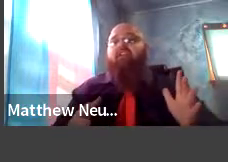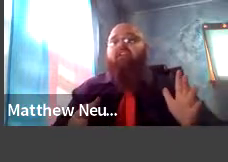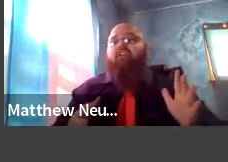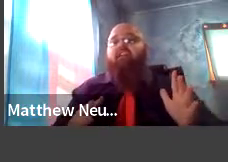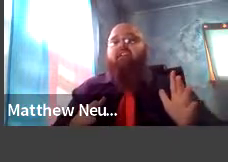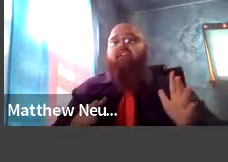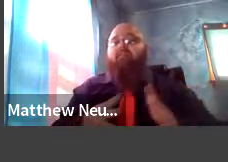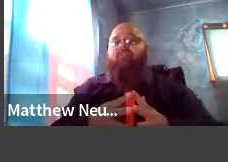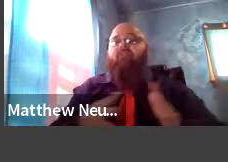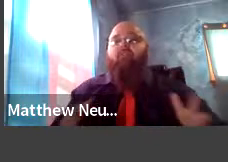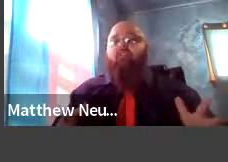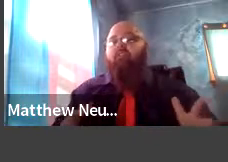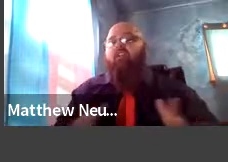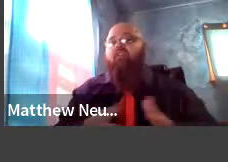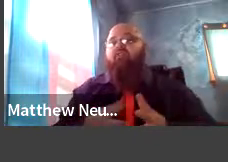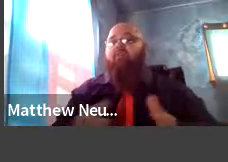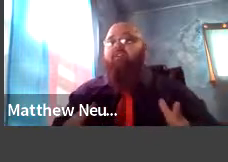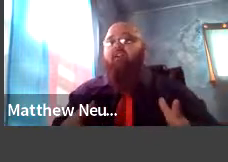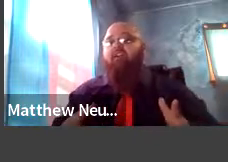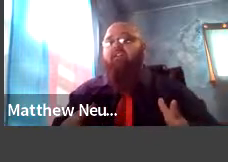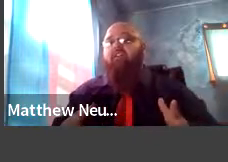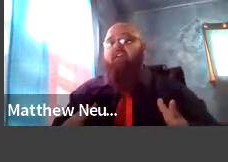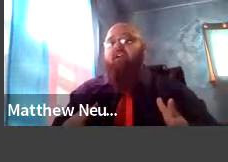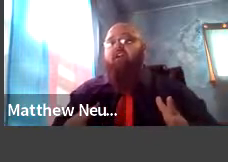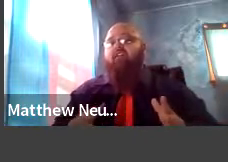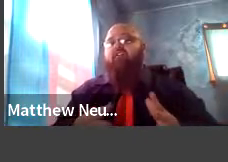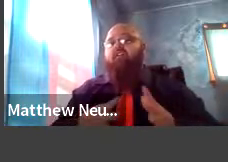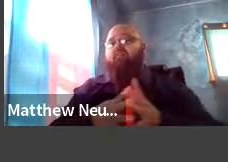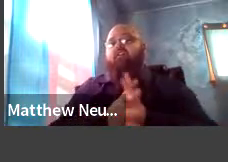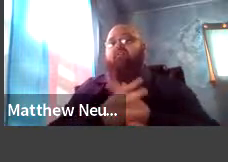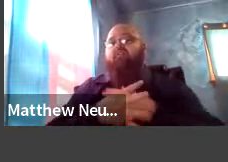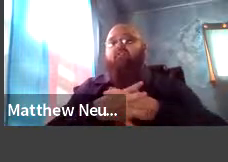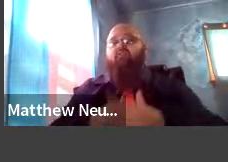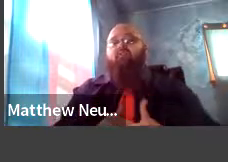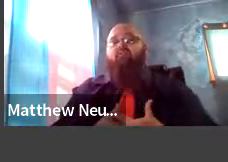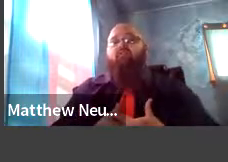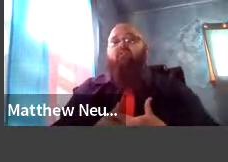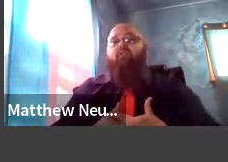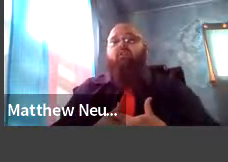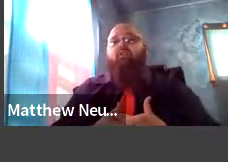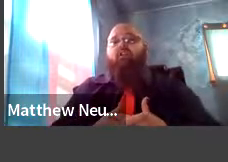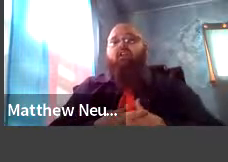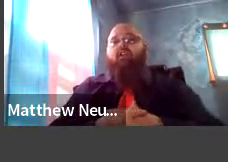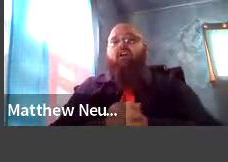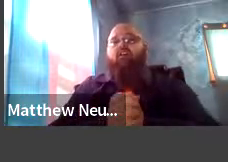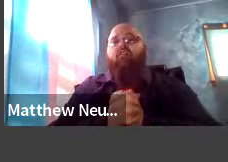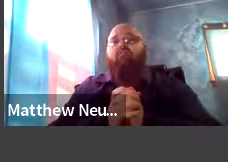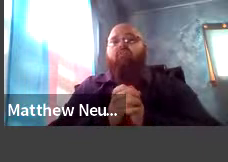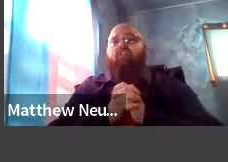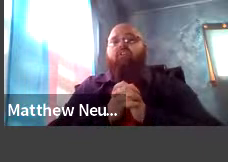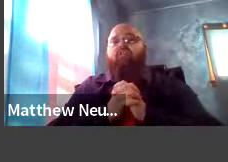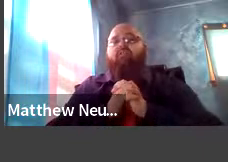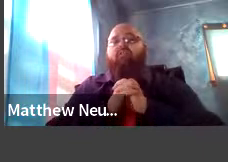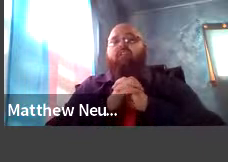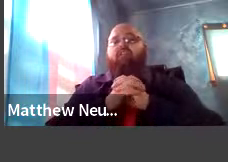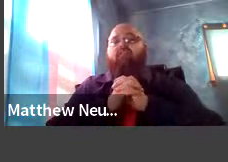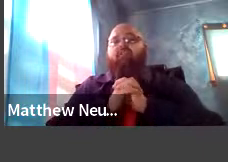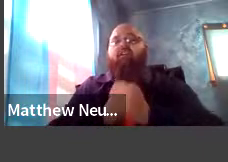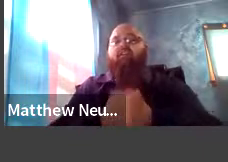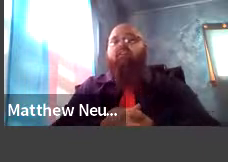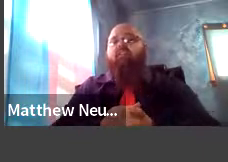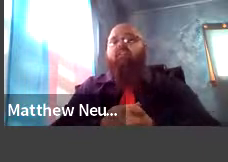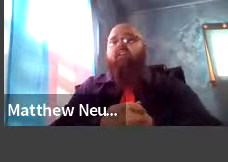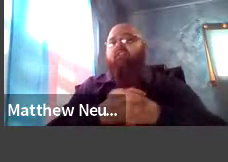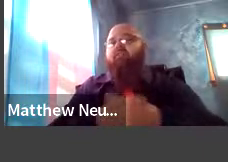generation that has been scorned and traumatized. And so when you do move forward, you need